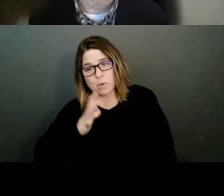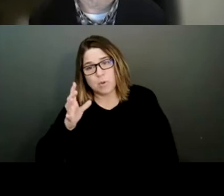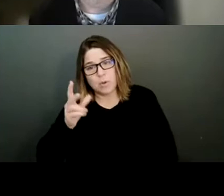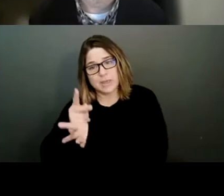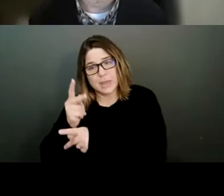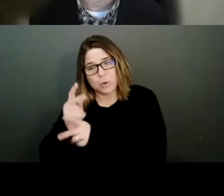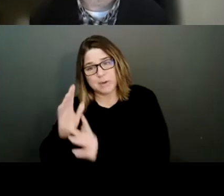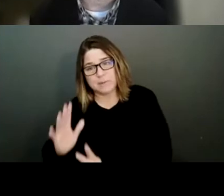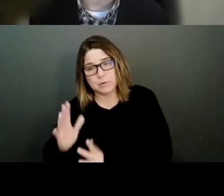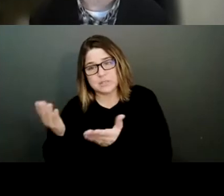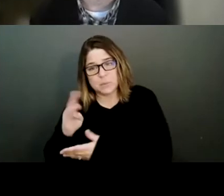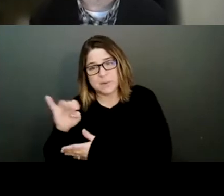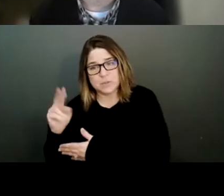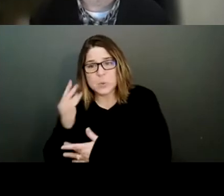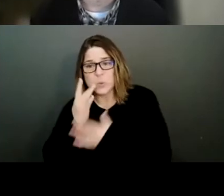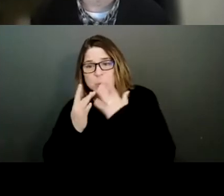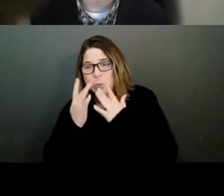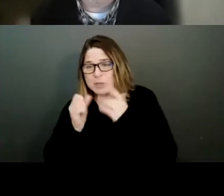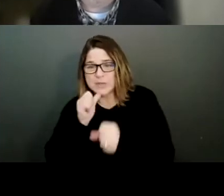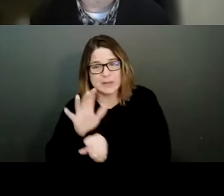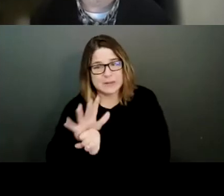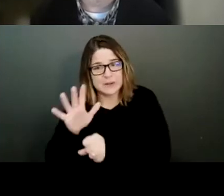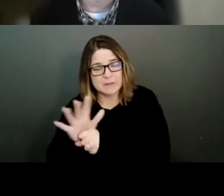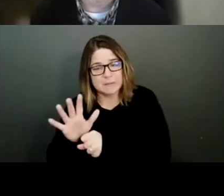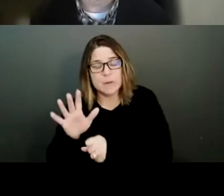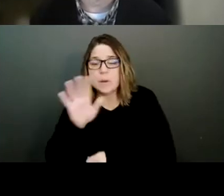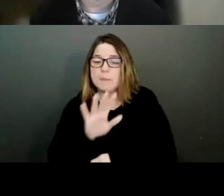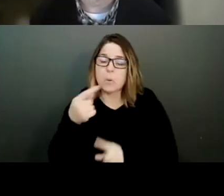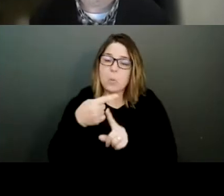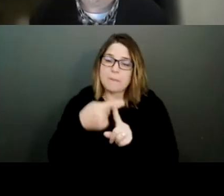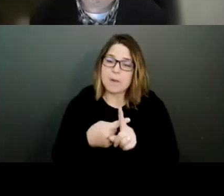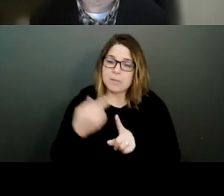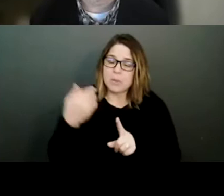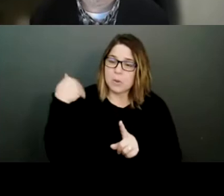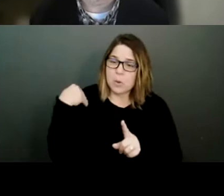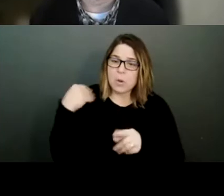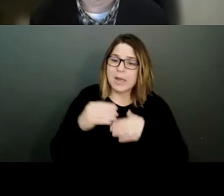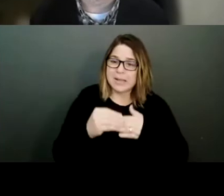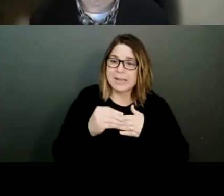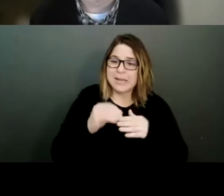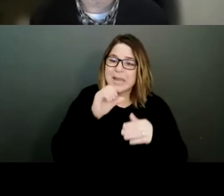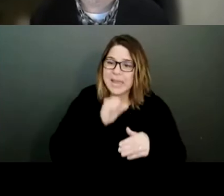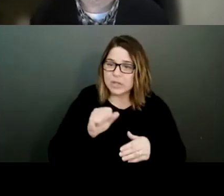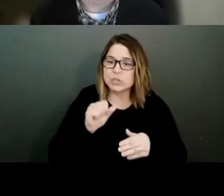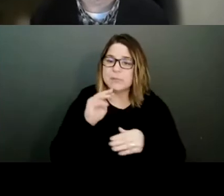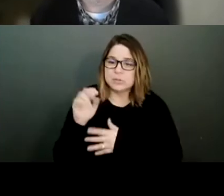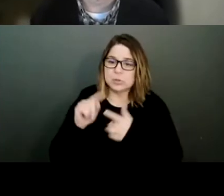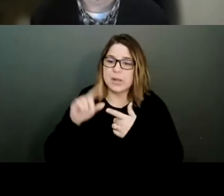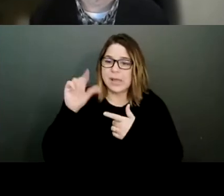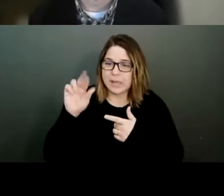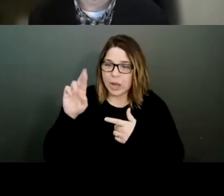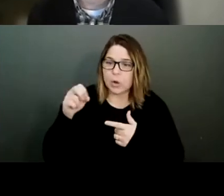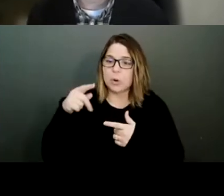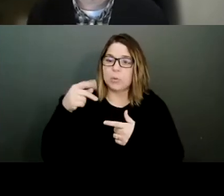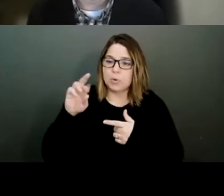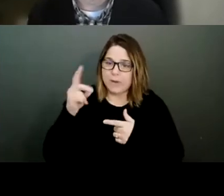right now. In fact, about a month ago, Leading Age Minnesota and Care Providers of Minnesota held a press